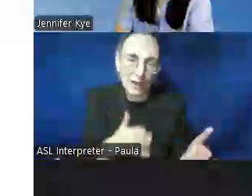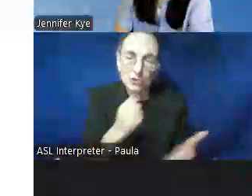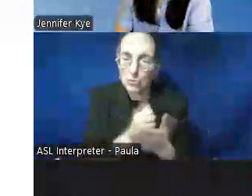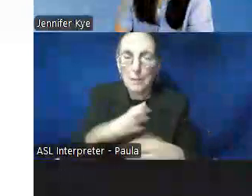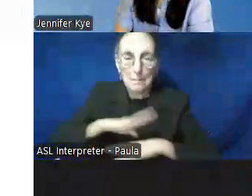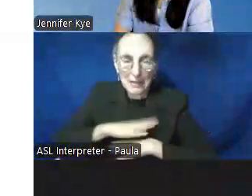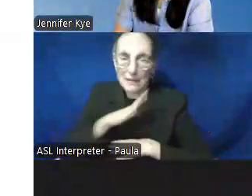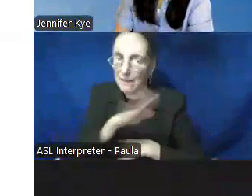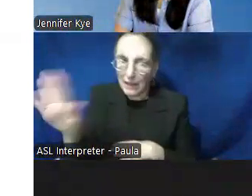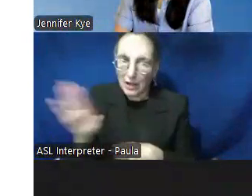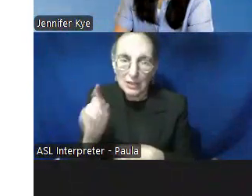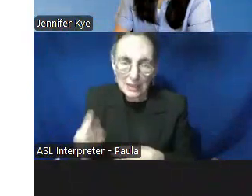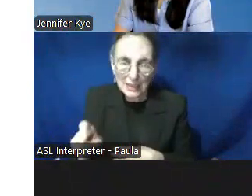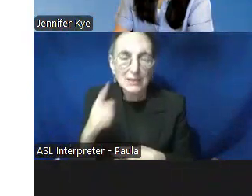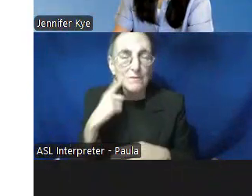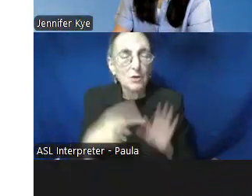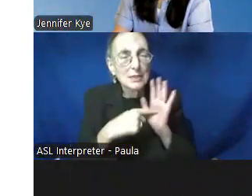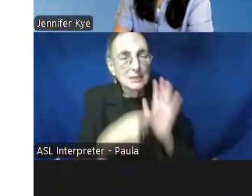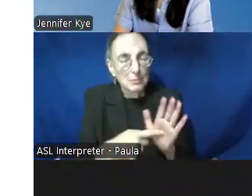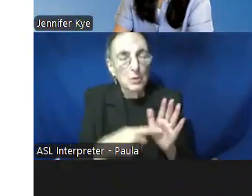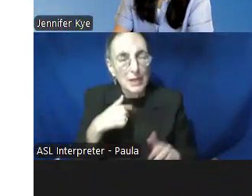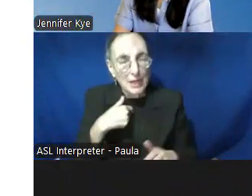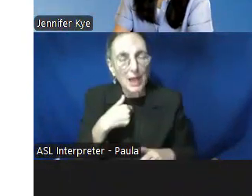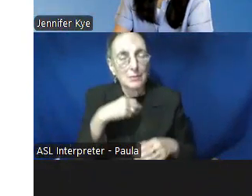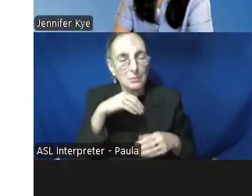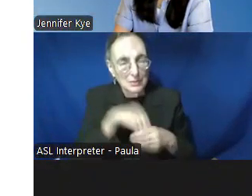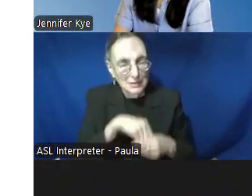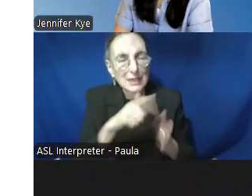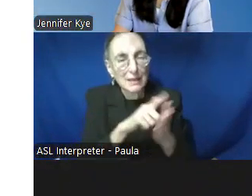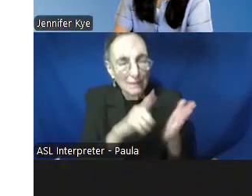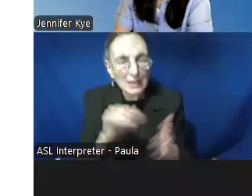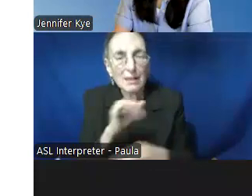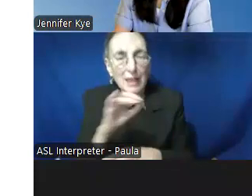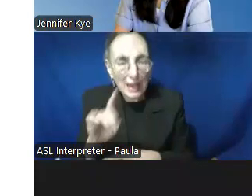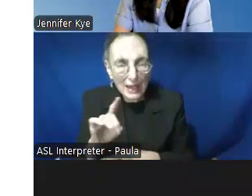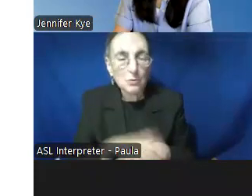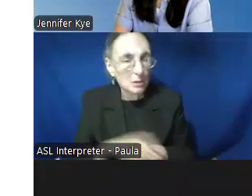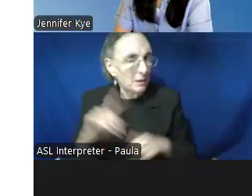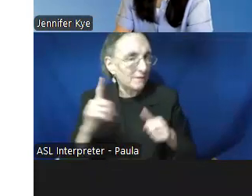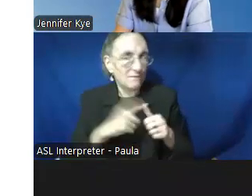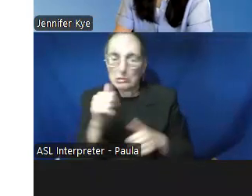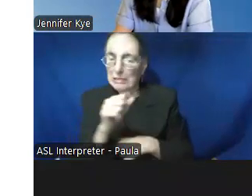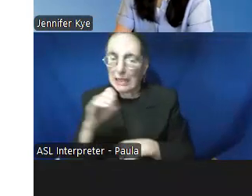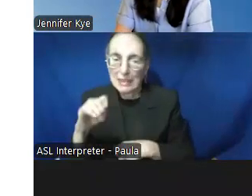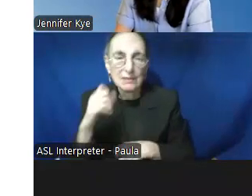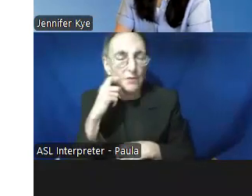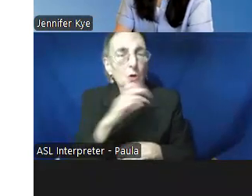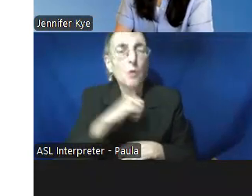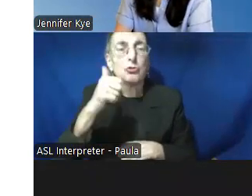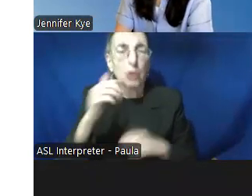example, when I was in legal aid, one of my first eviction cases was for an older adult client who had various